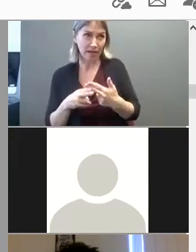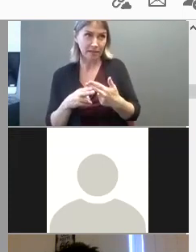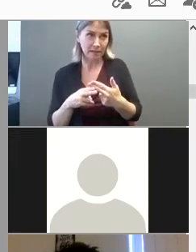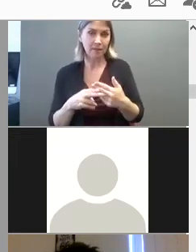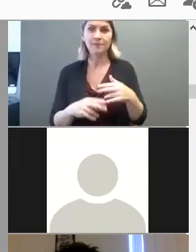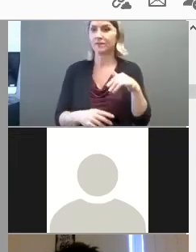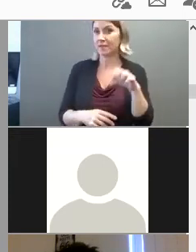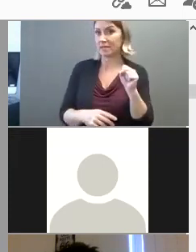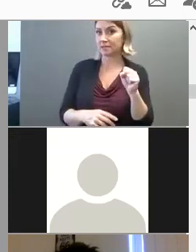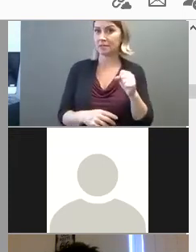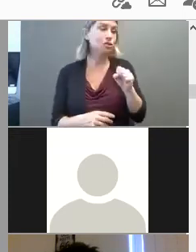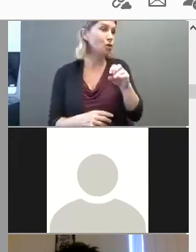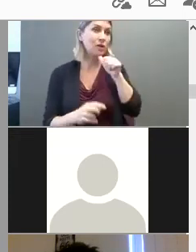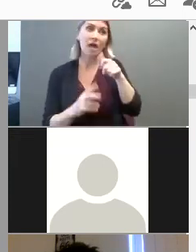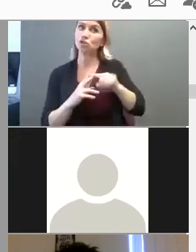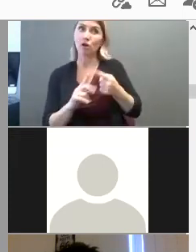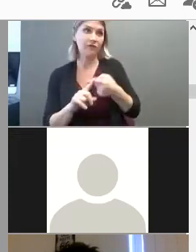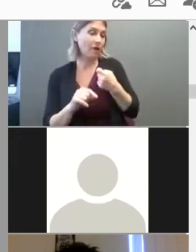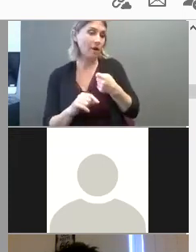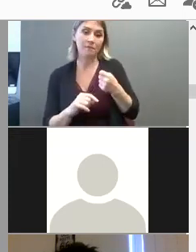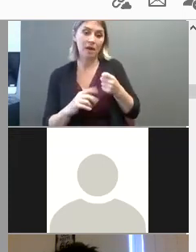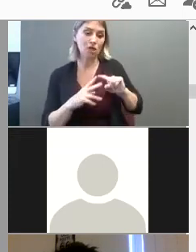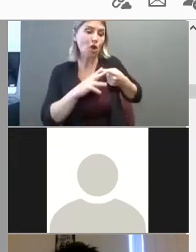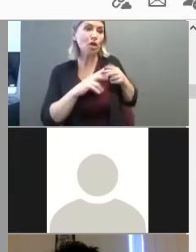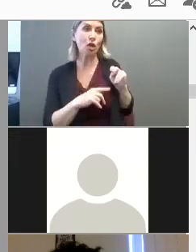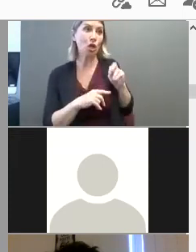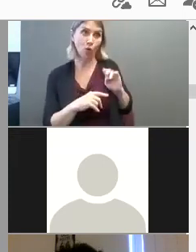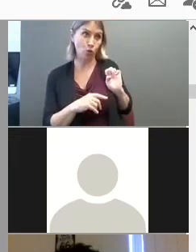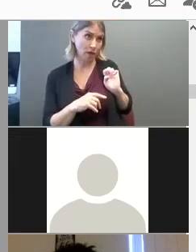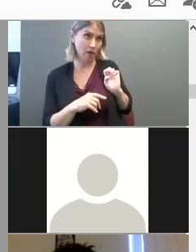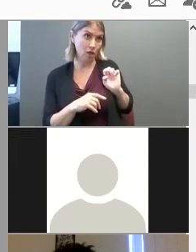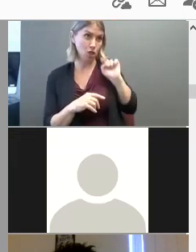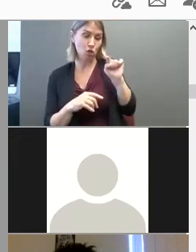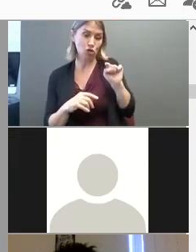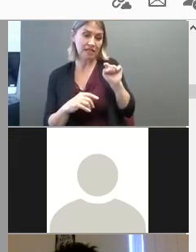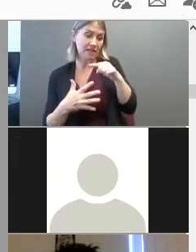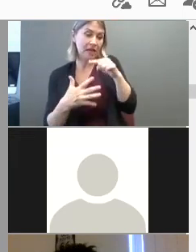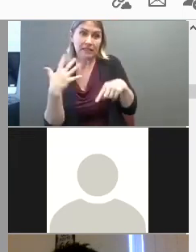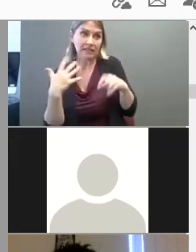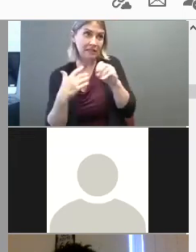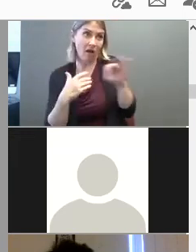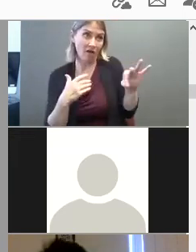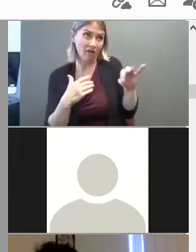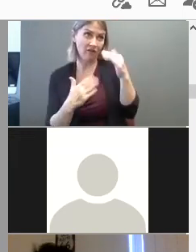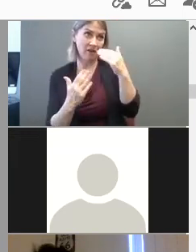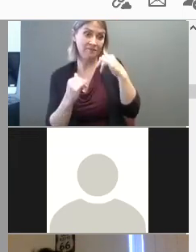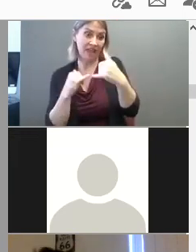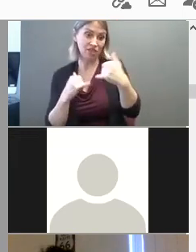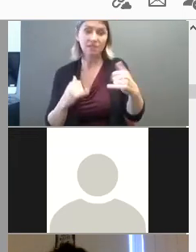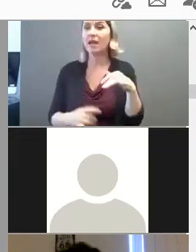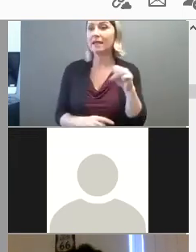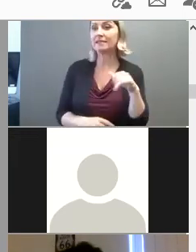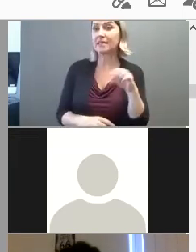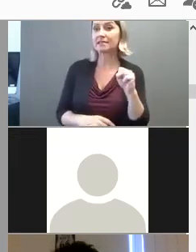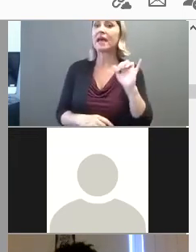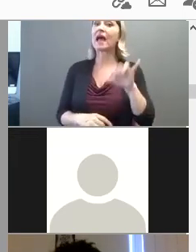Yes. Okay, so you're not starting from some starting node. You just have like a list of edges. Yes, yes, and okay, that